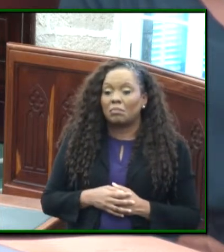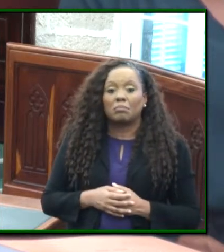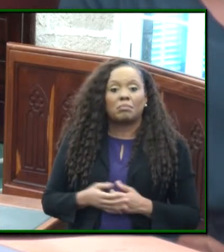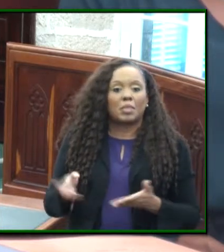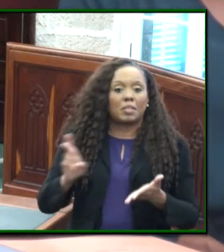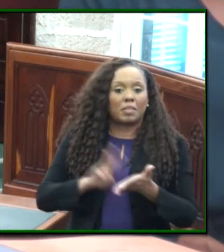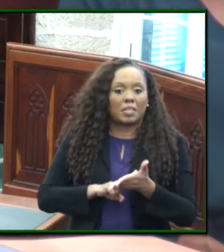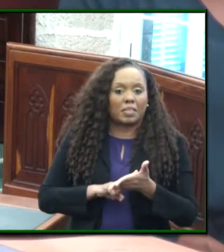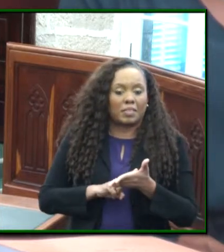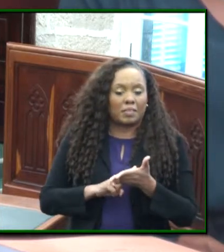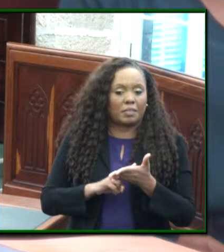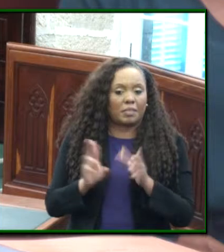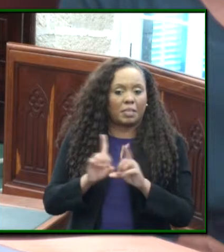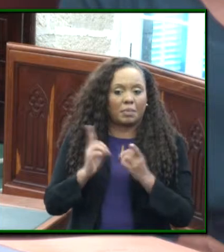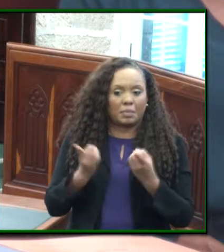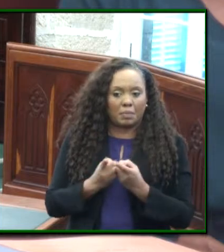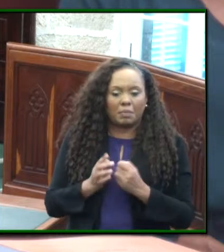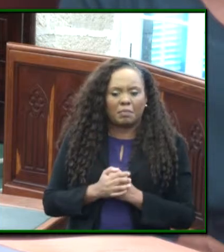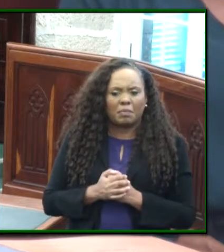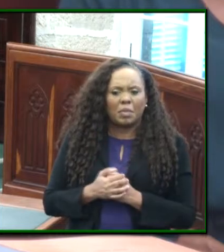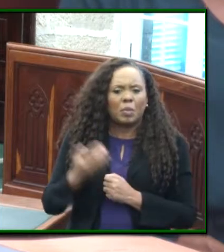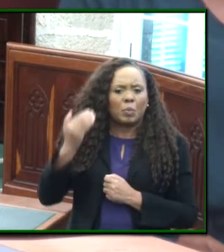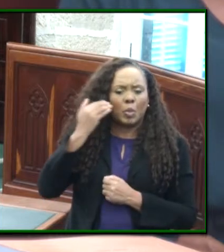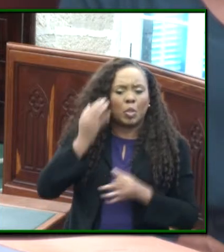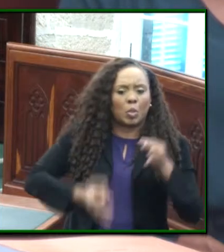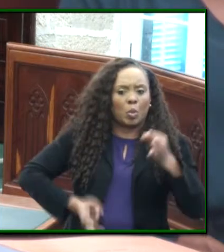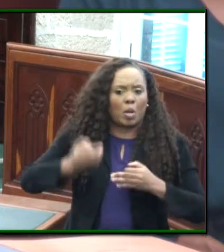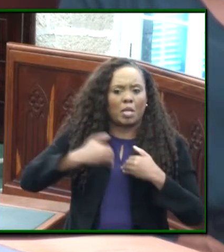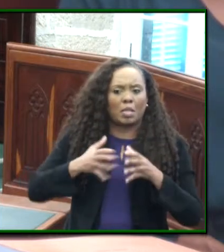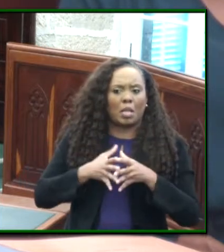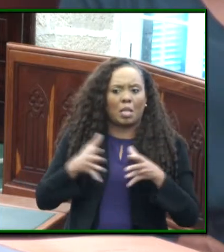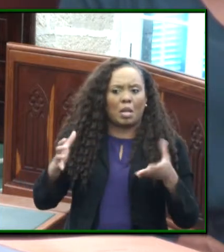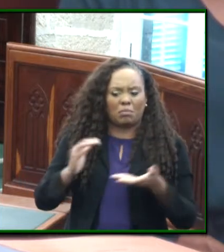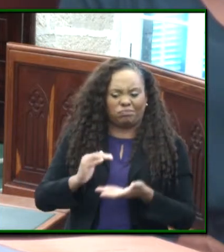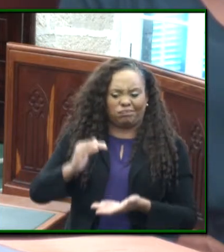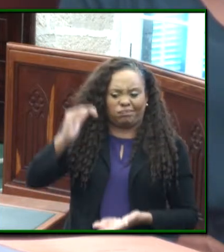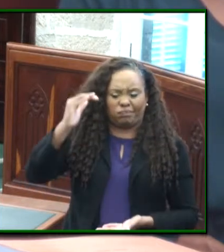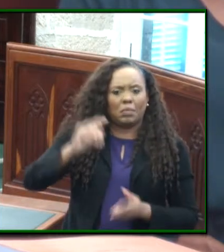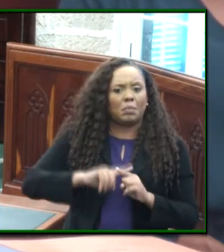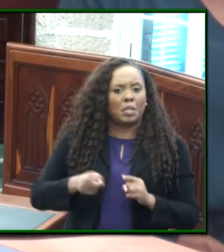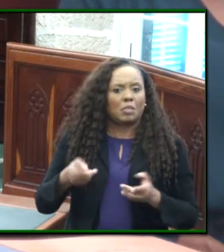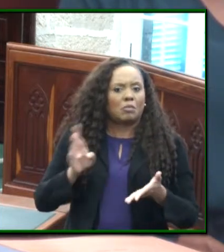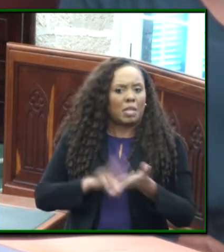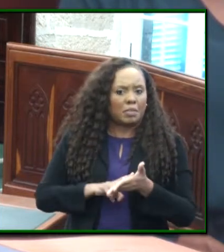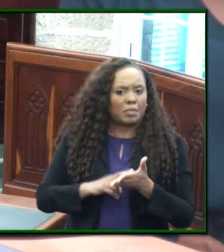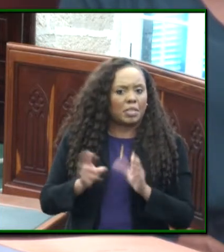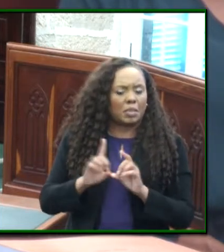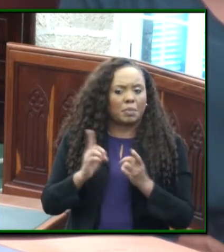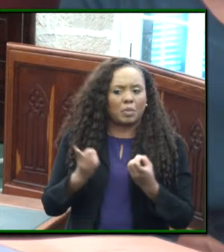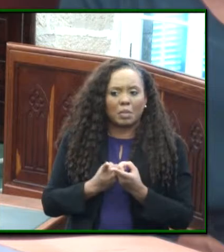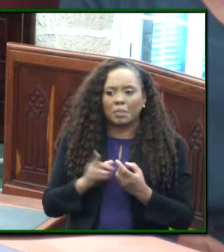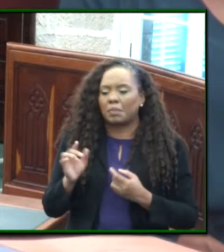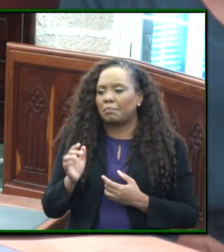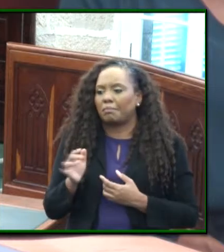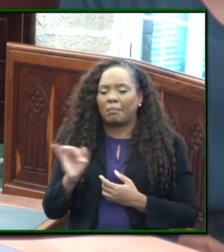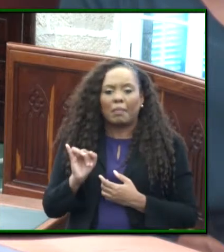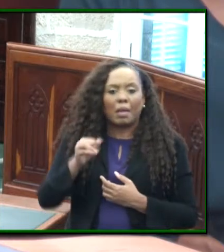department. We talk about the backlogs in the court, but there seems to be a serious backlog in the registry in relation to things like